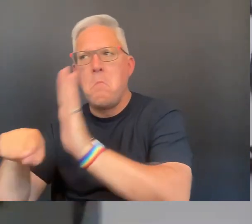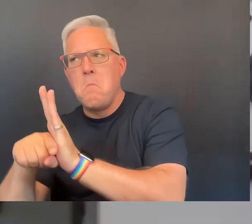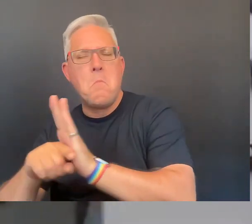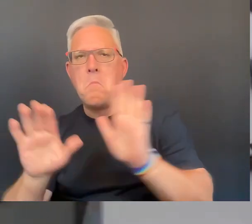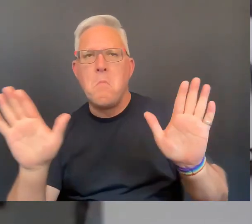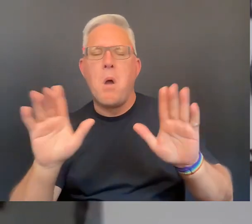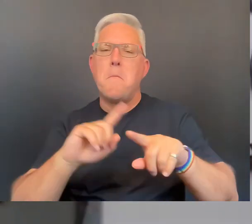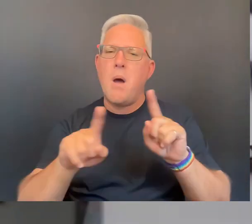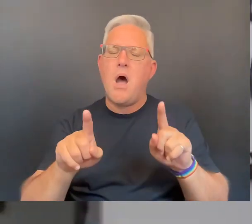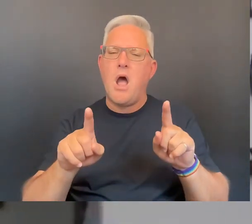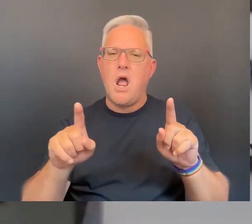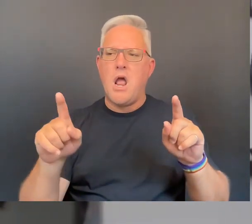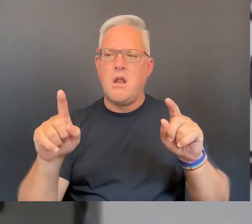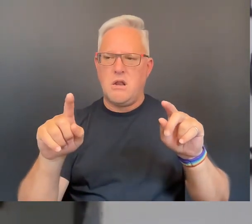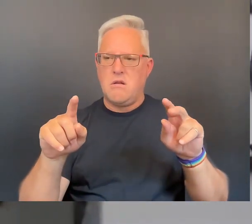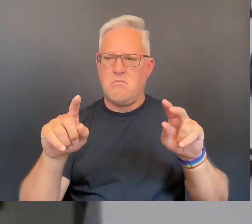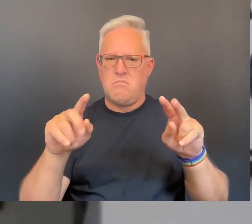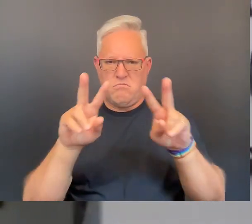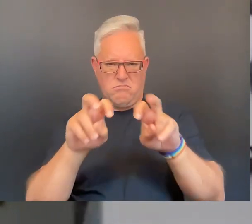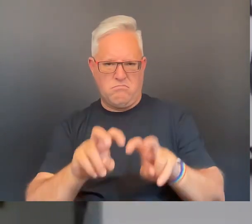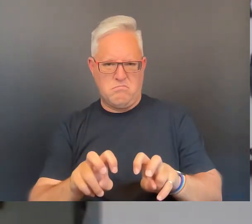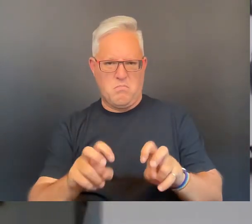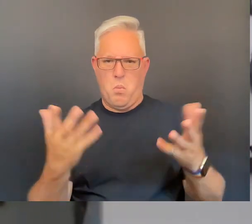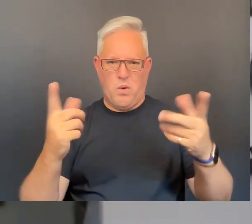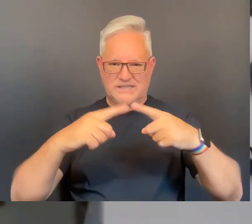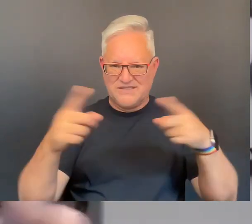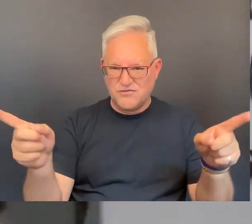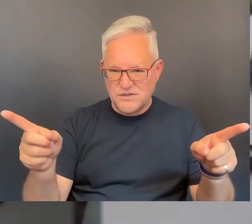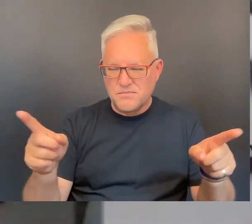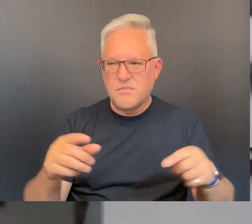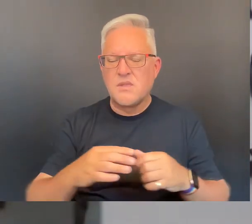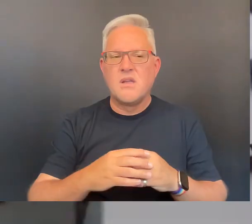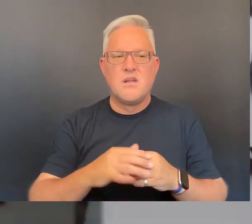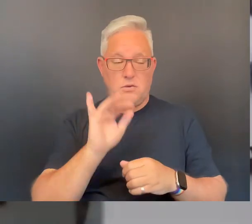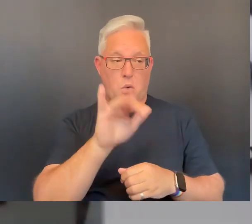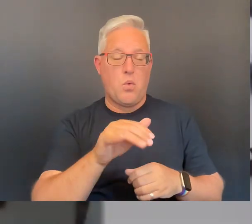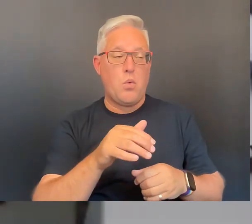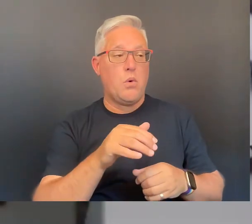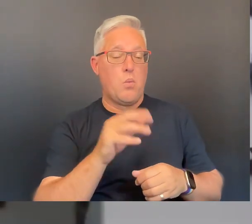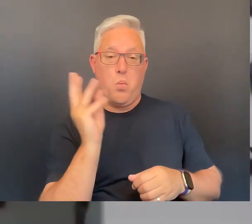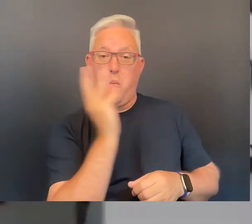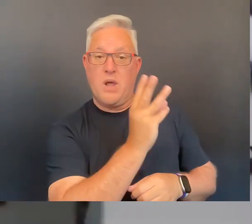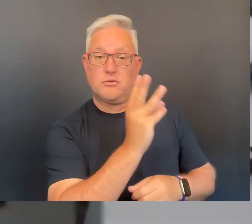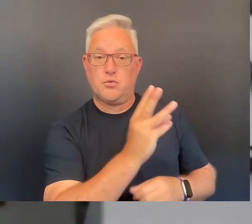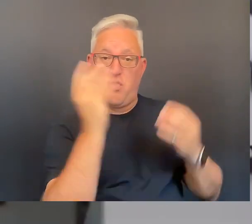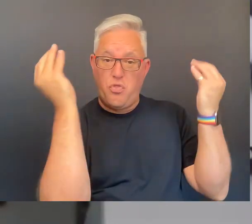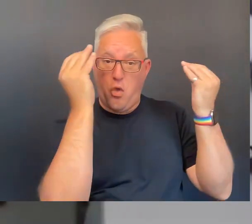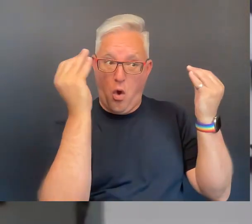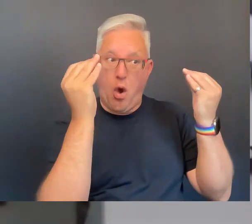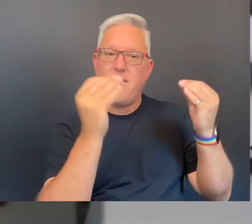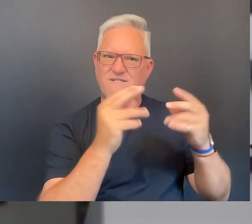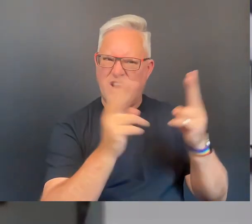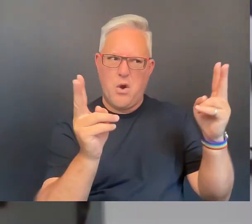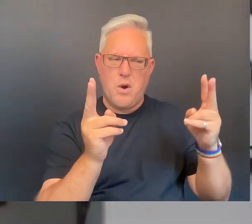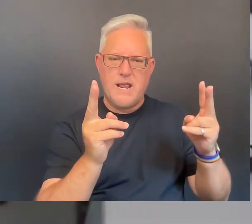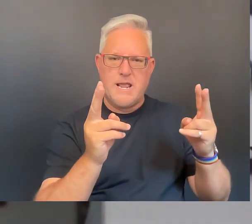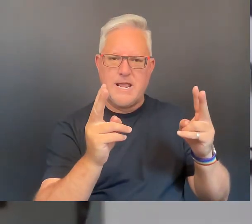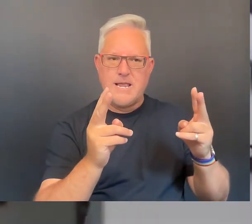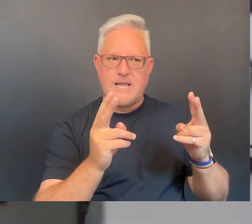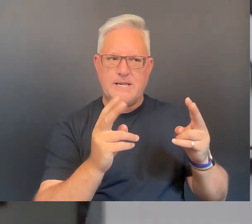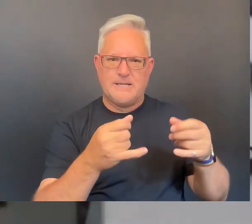at differences. And the cyclical thought of